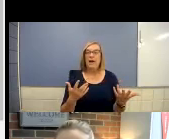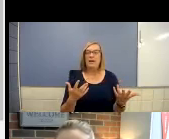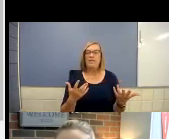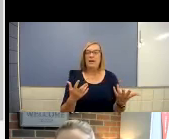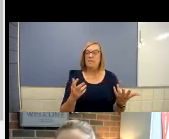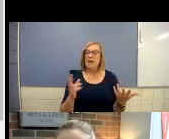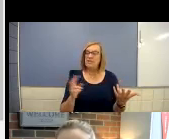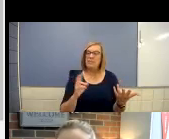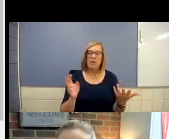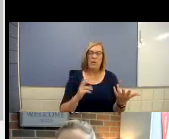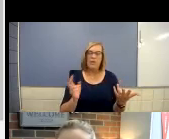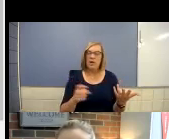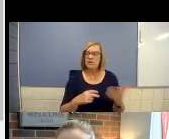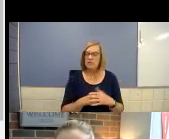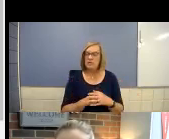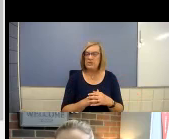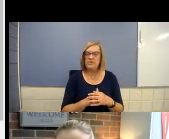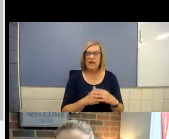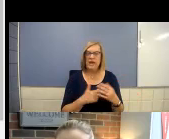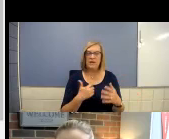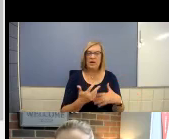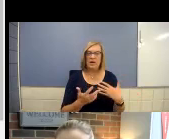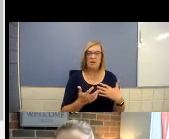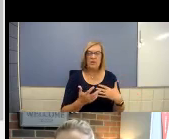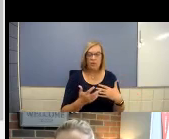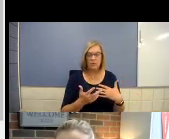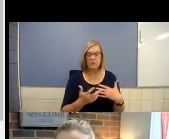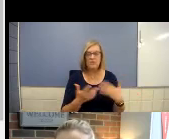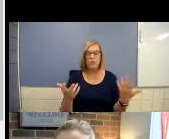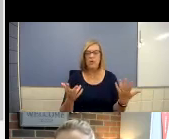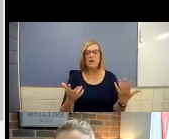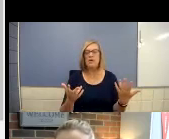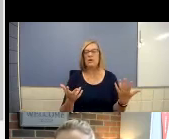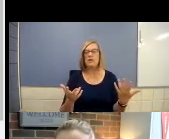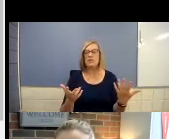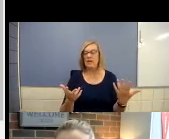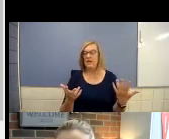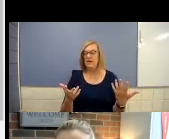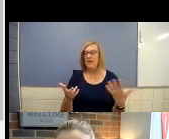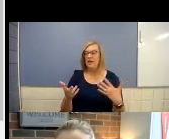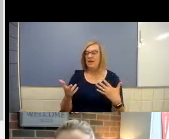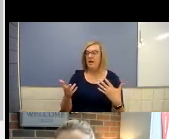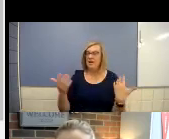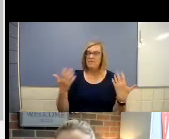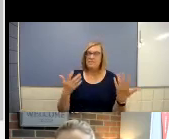know that if they match up at all with our descriptions and our goals for your understanding,